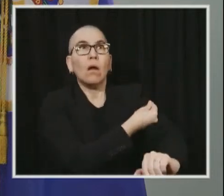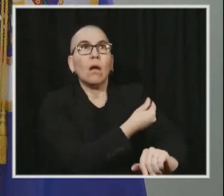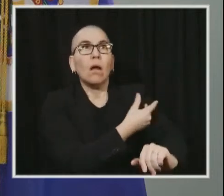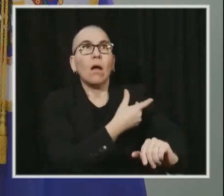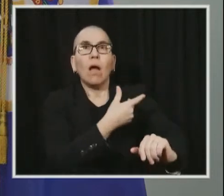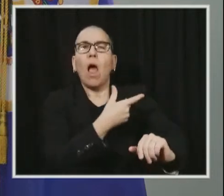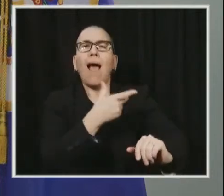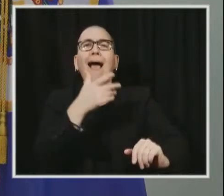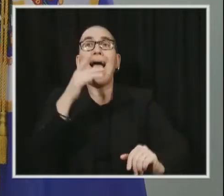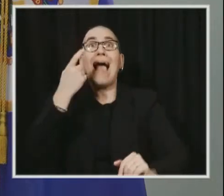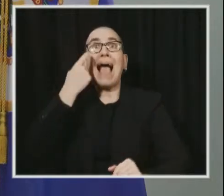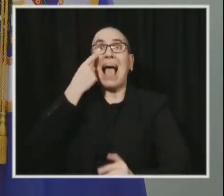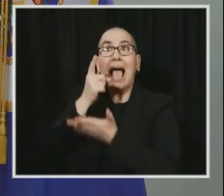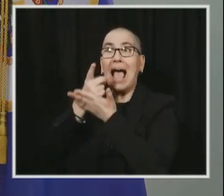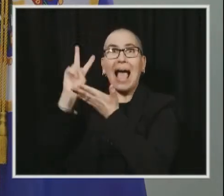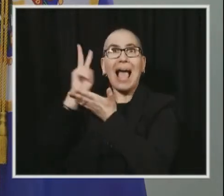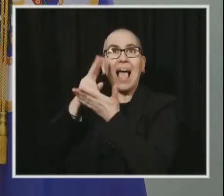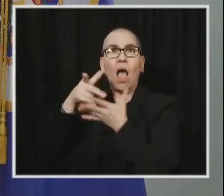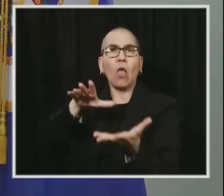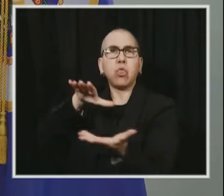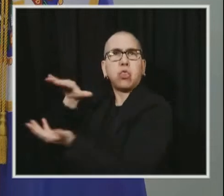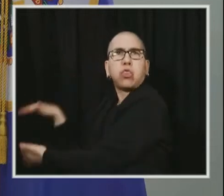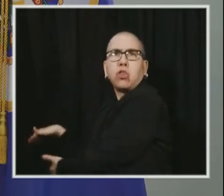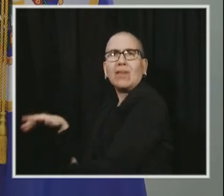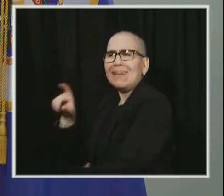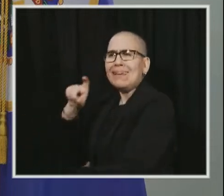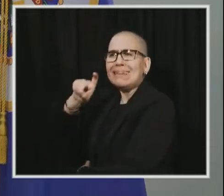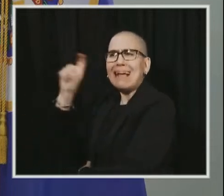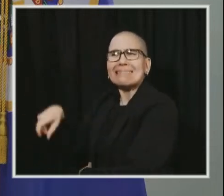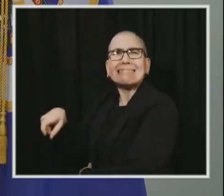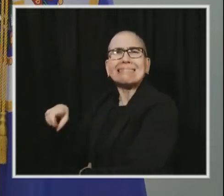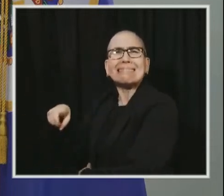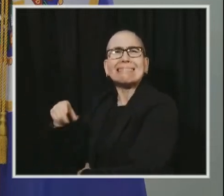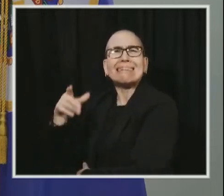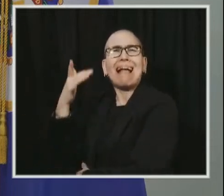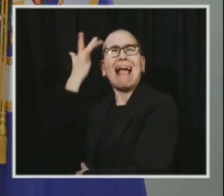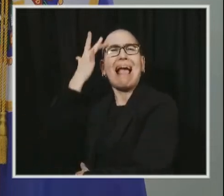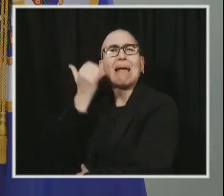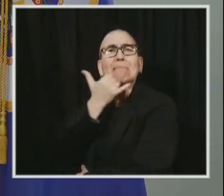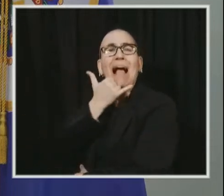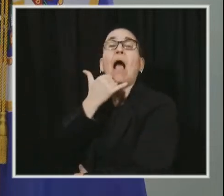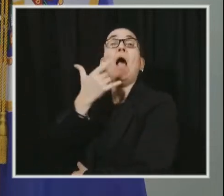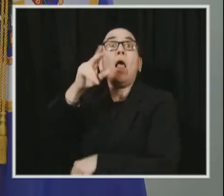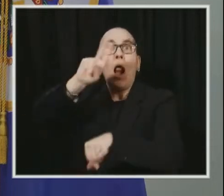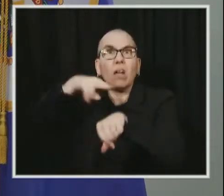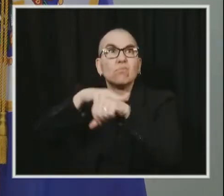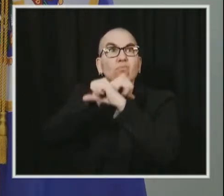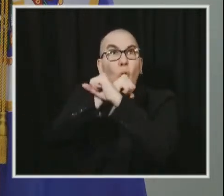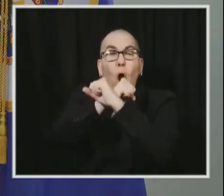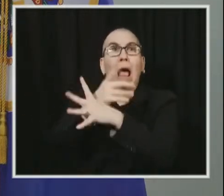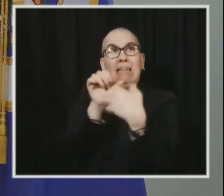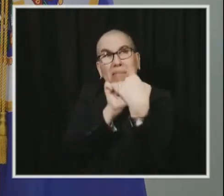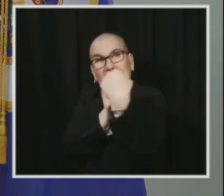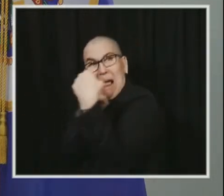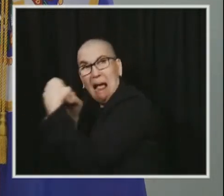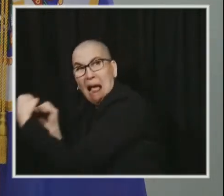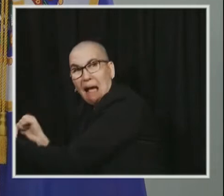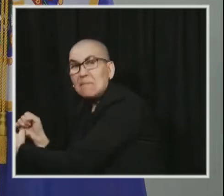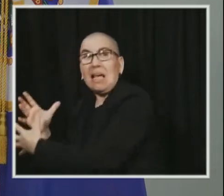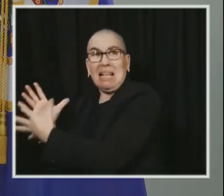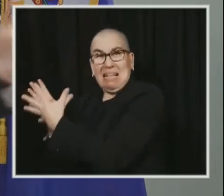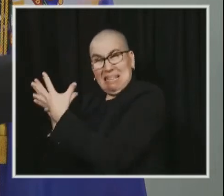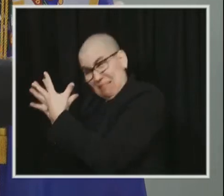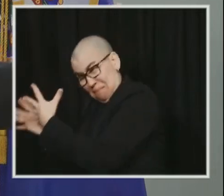to get them back to Minnesota and in arms in Fergus Falls and in Thief River Falls and in North Mankato. That's what's going on right